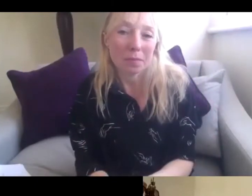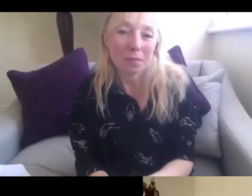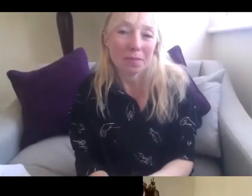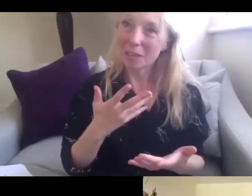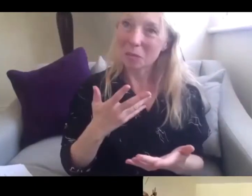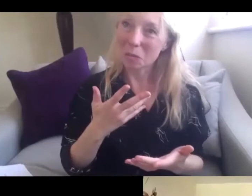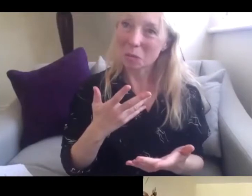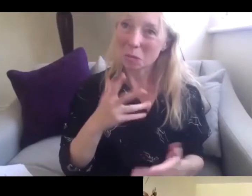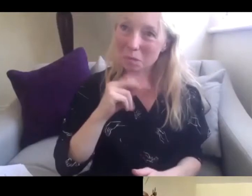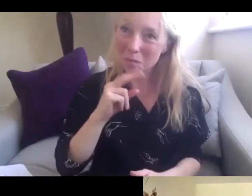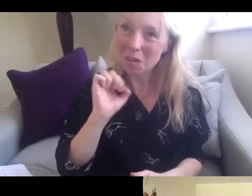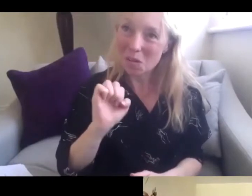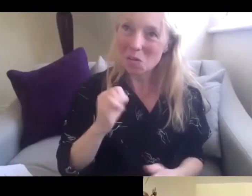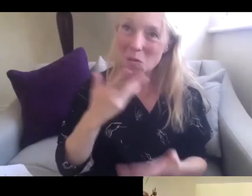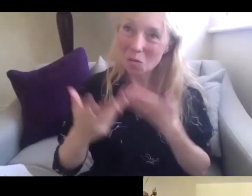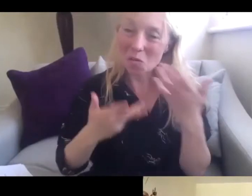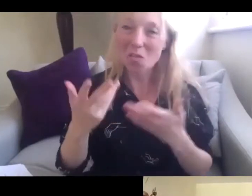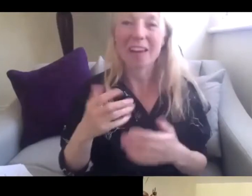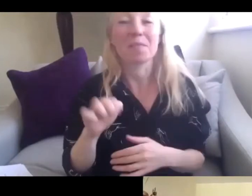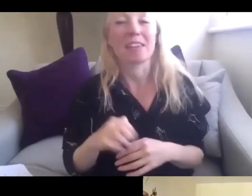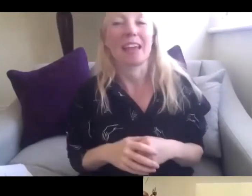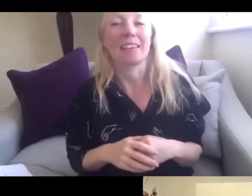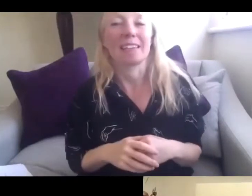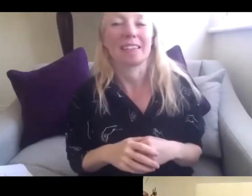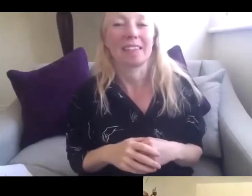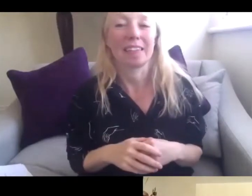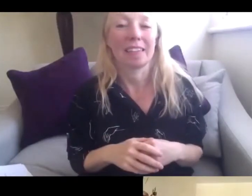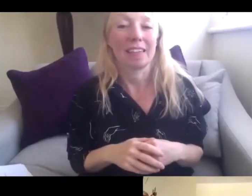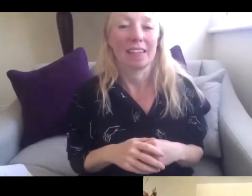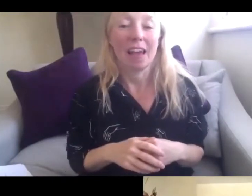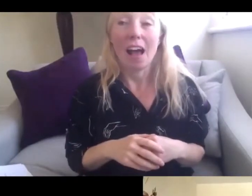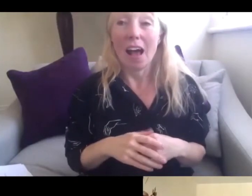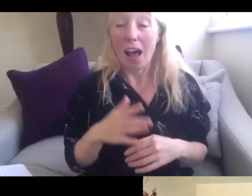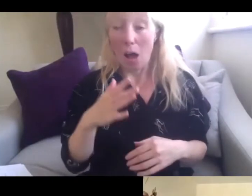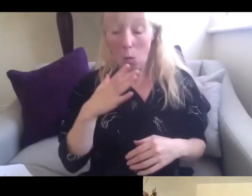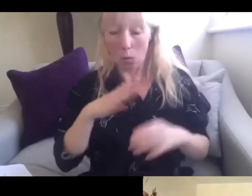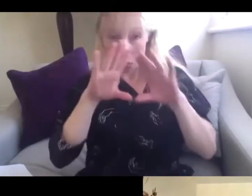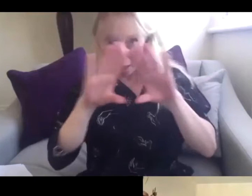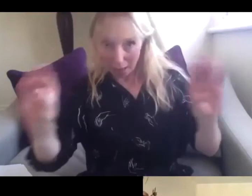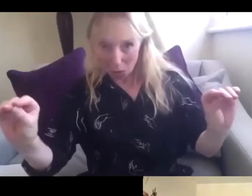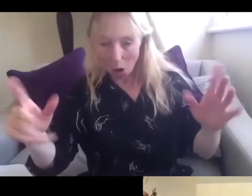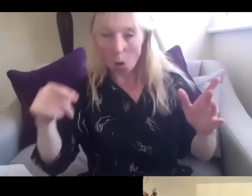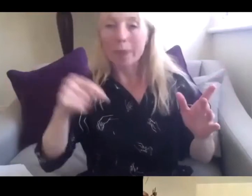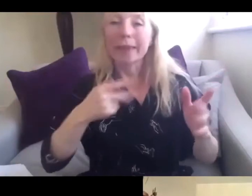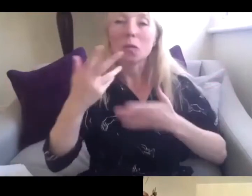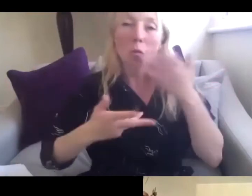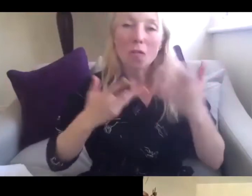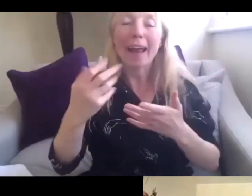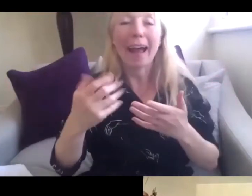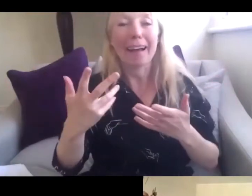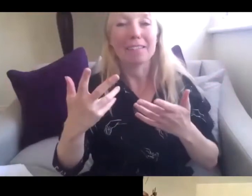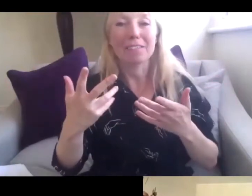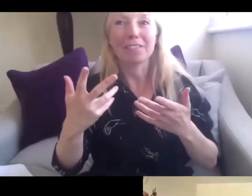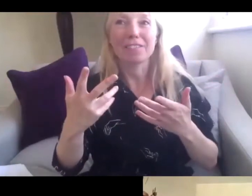with us now? Yes. I'd just like to mention that there are some quite explicit